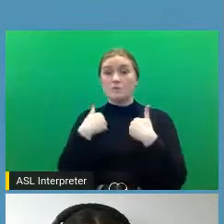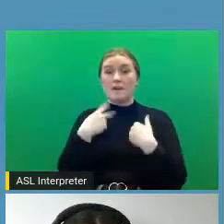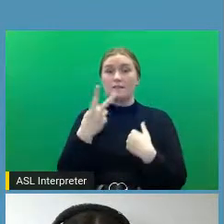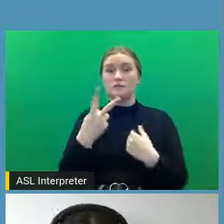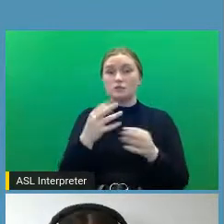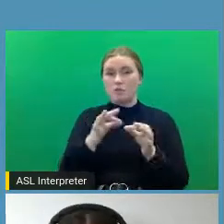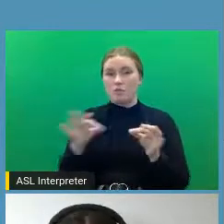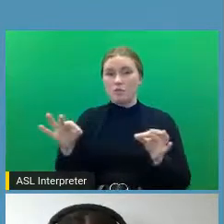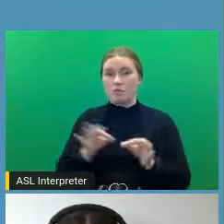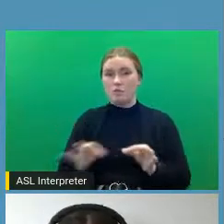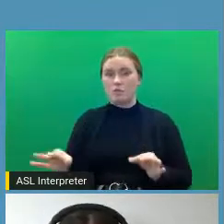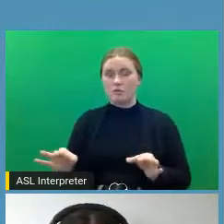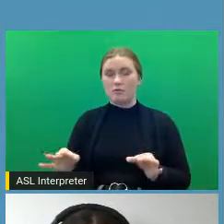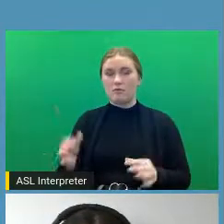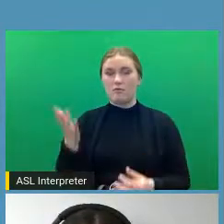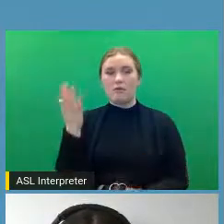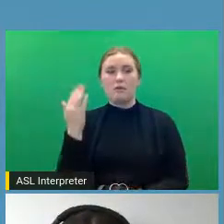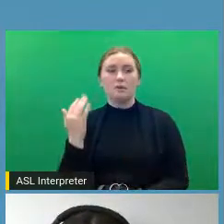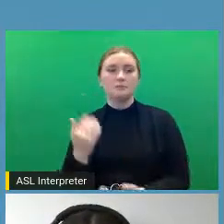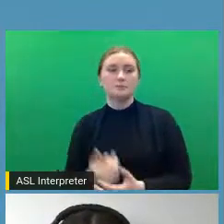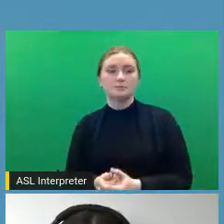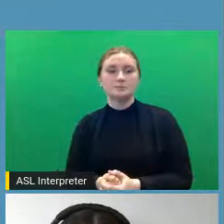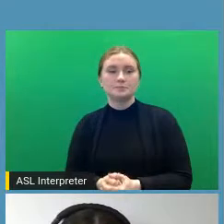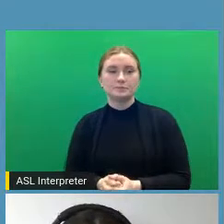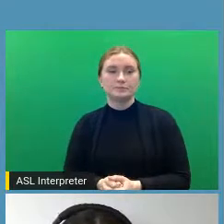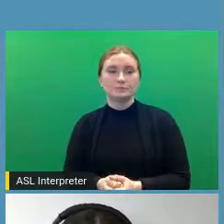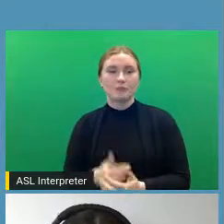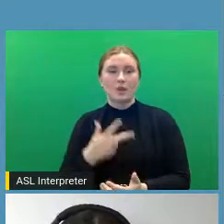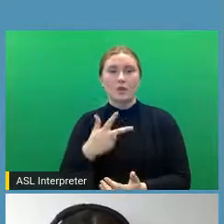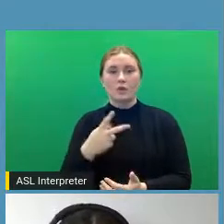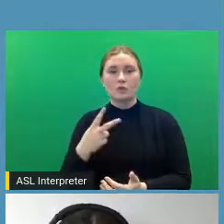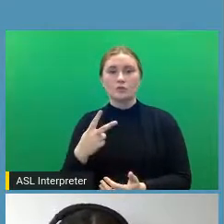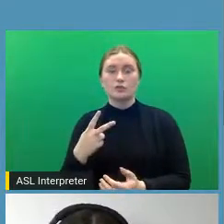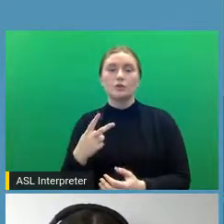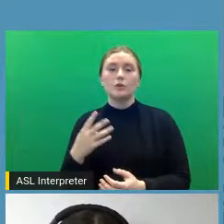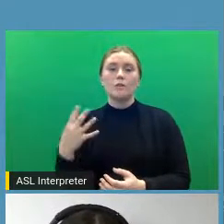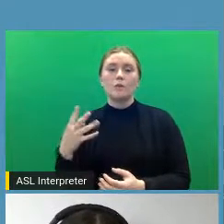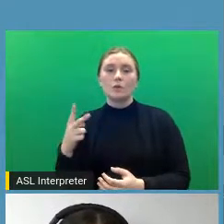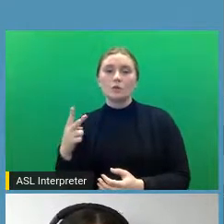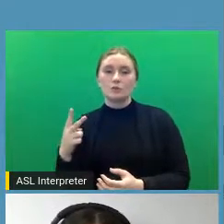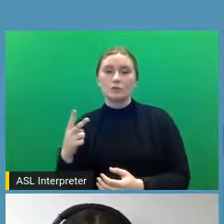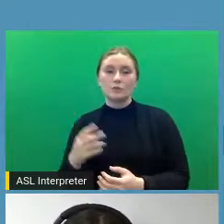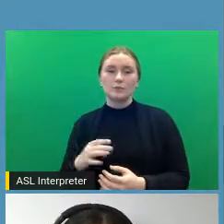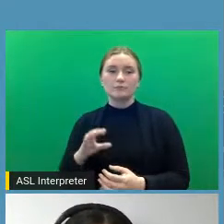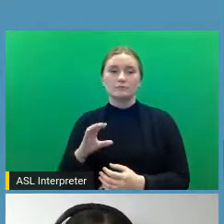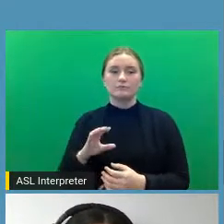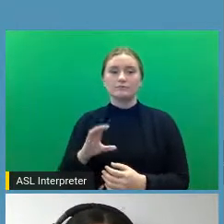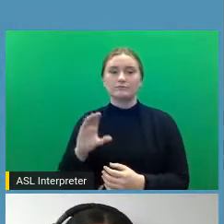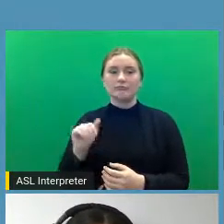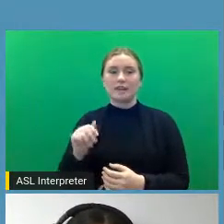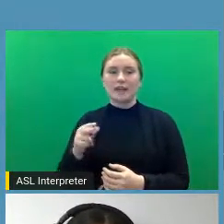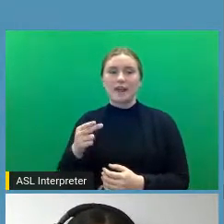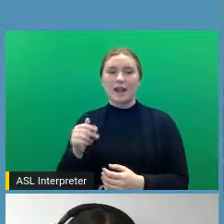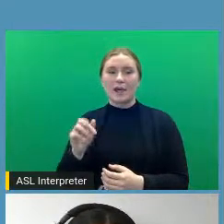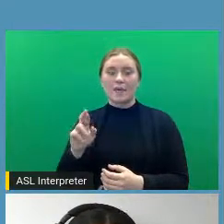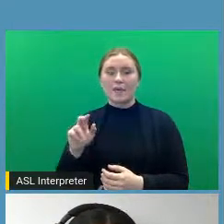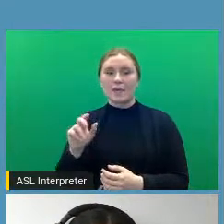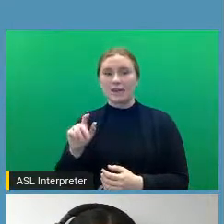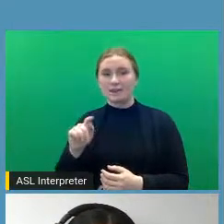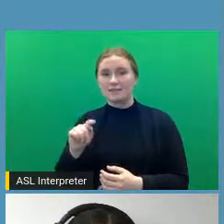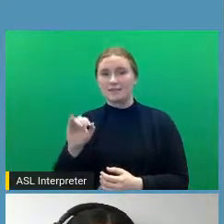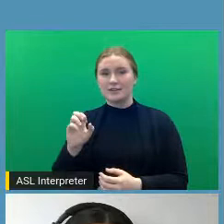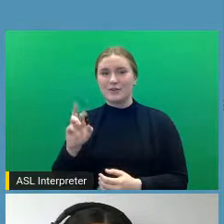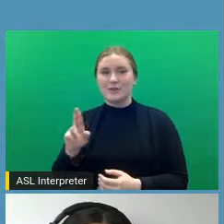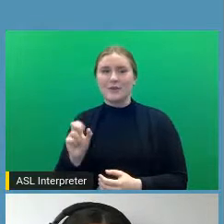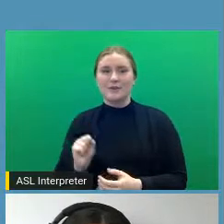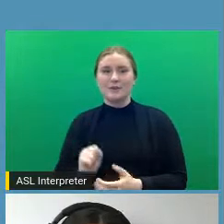your aspect ratio and video resolution, 32 to 48 characters wide. I find one line of captions to be